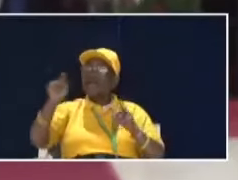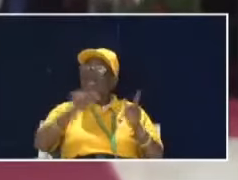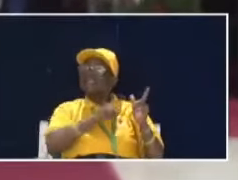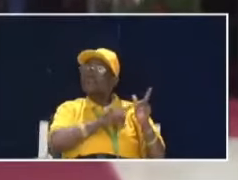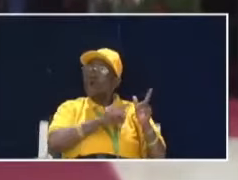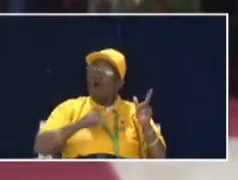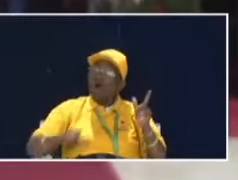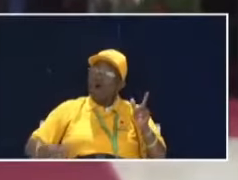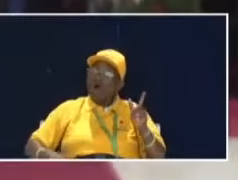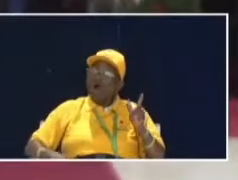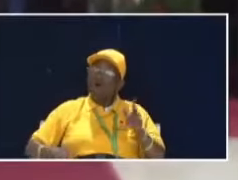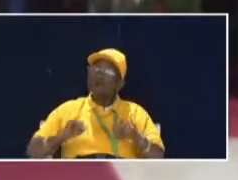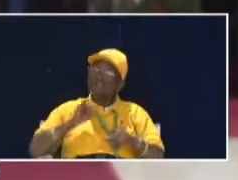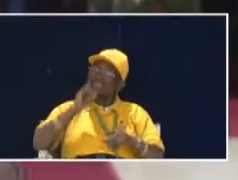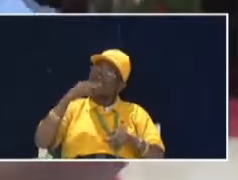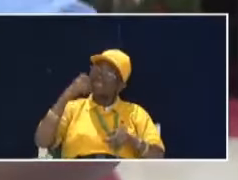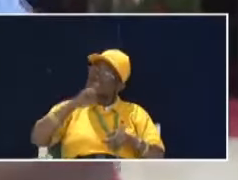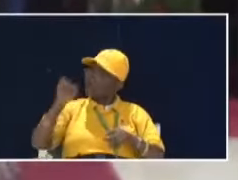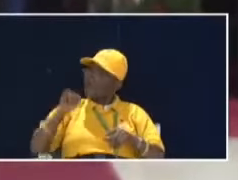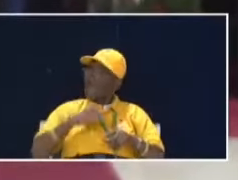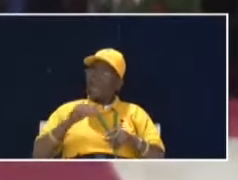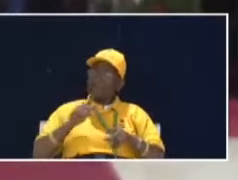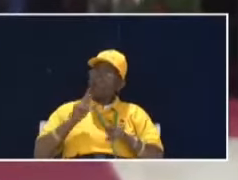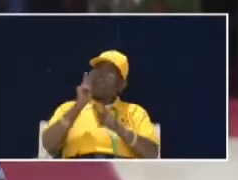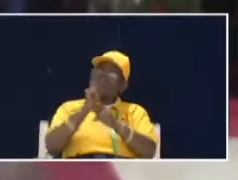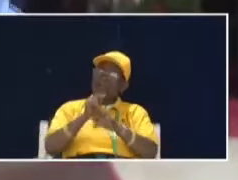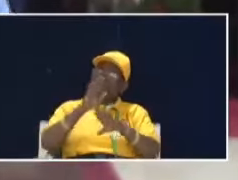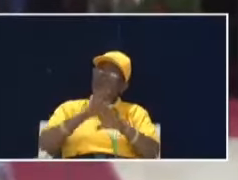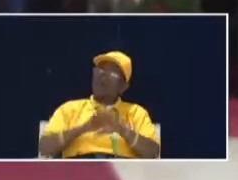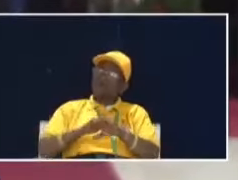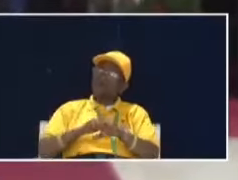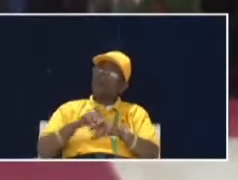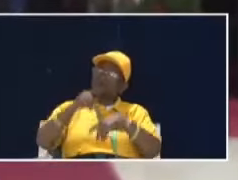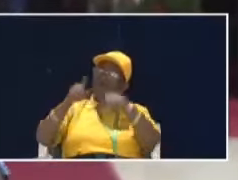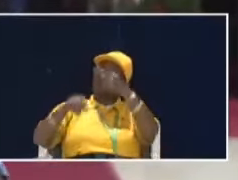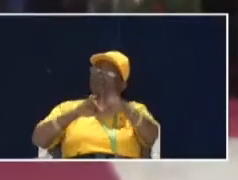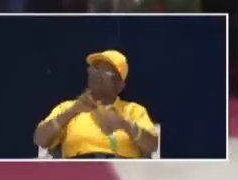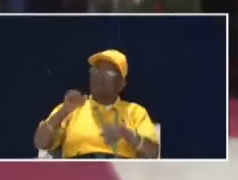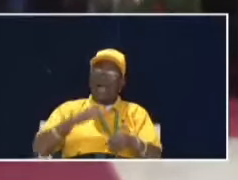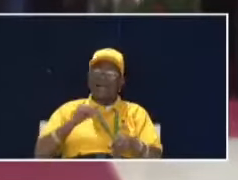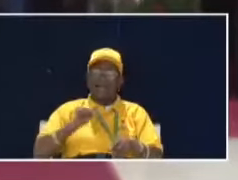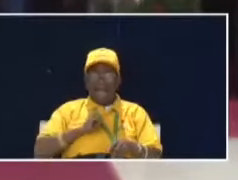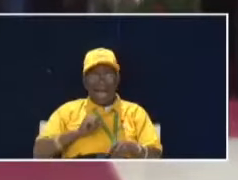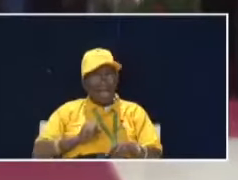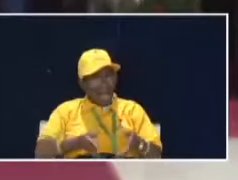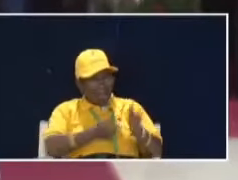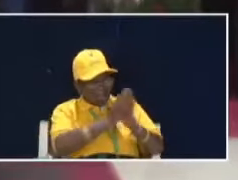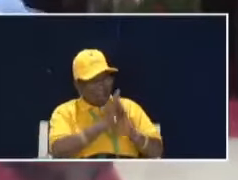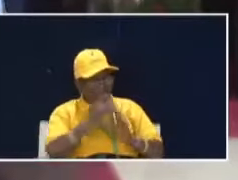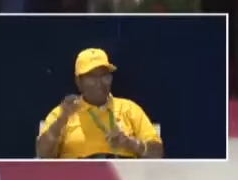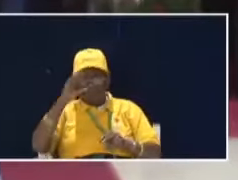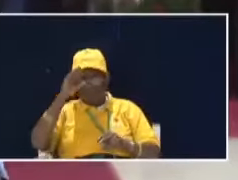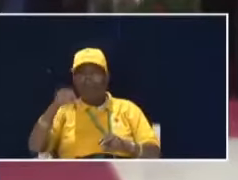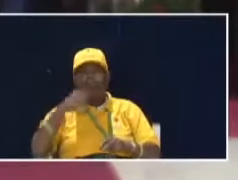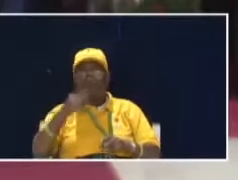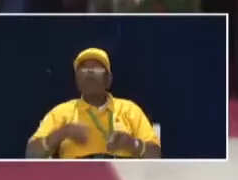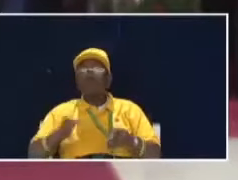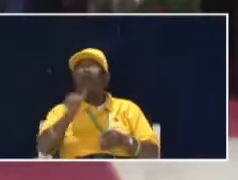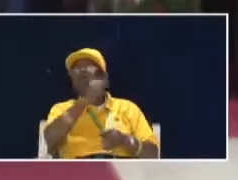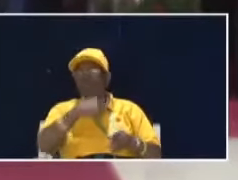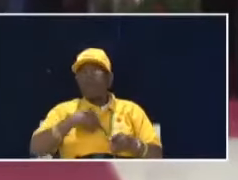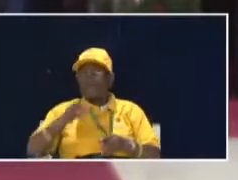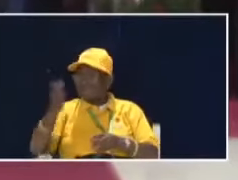going. And I nodded the man who took me there. I said, when did God say that?